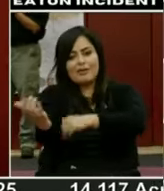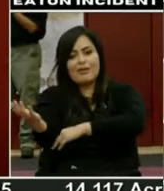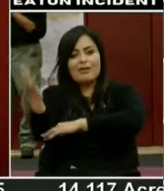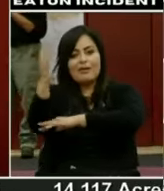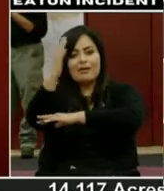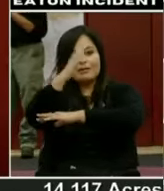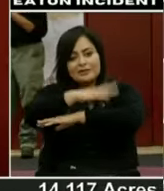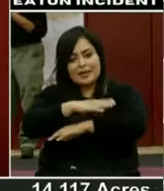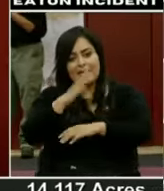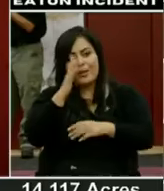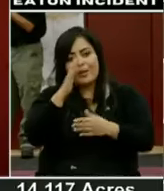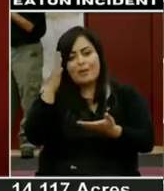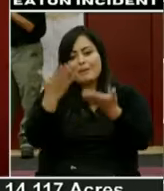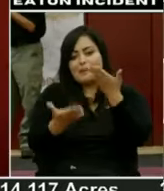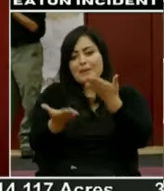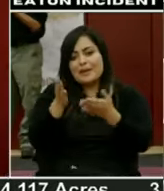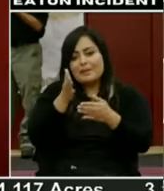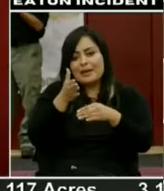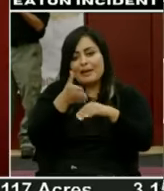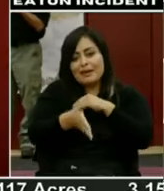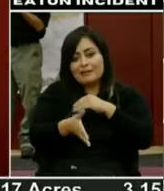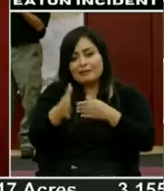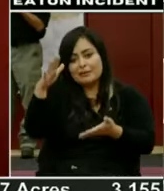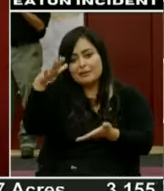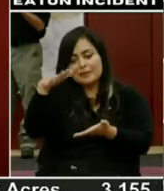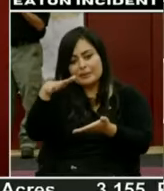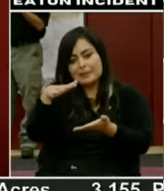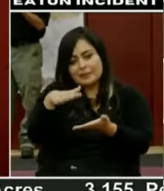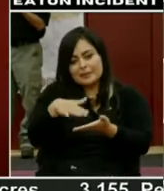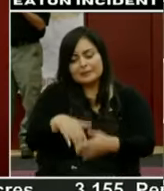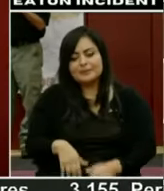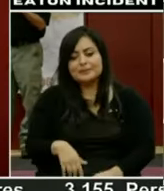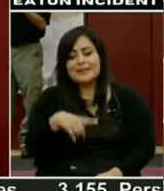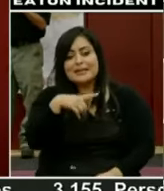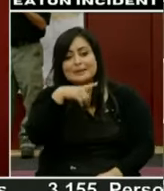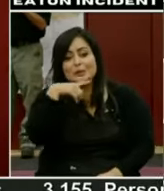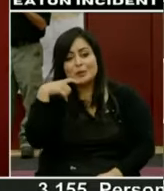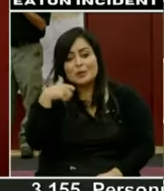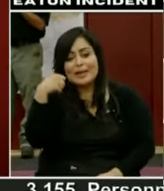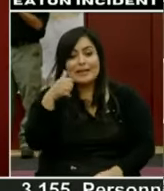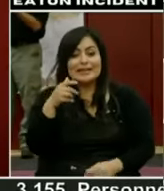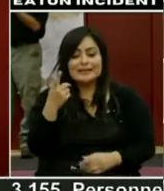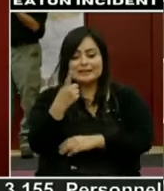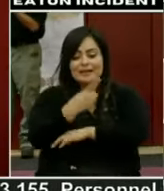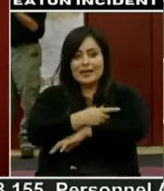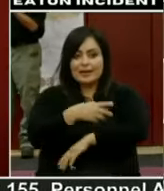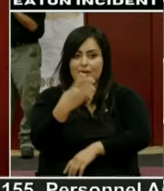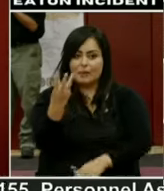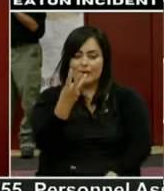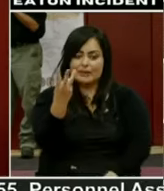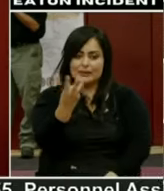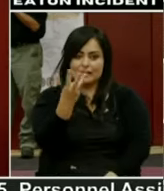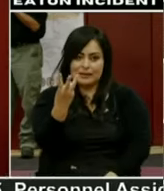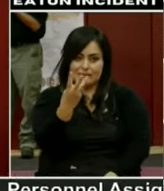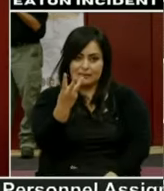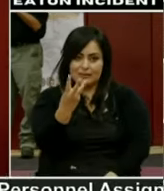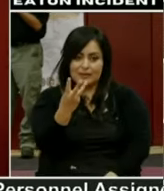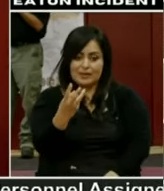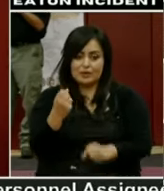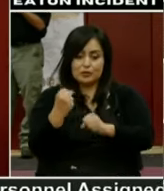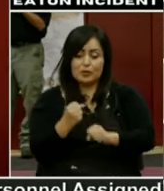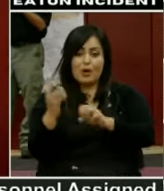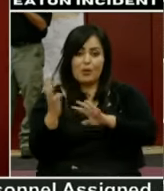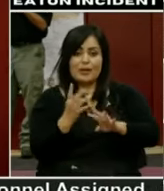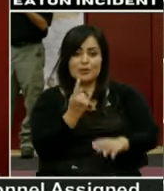should subside a little bit after that. The driest day will actually be Wednesday, even though the strongest winds will be Tuesday, but